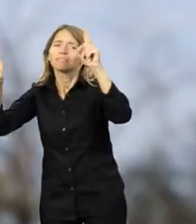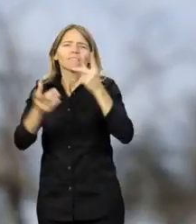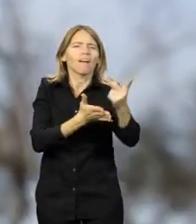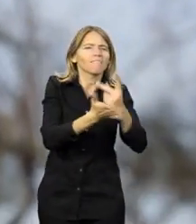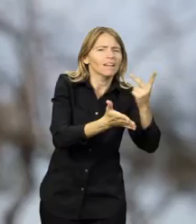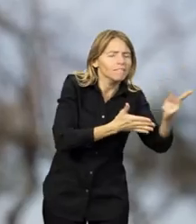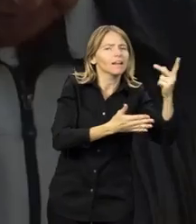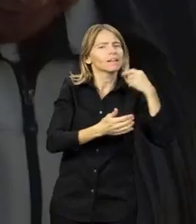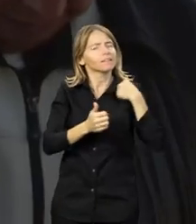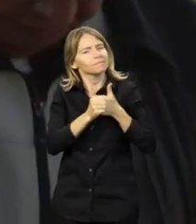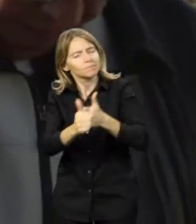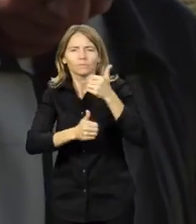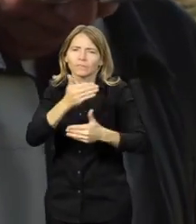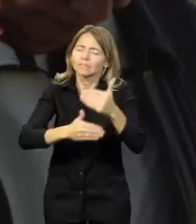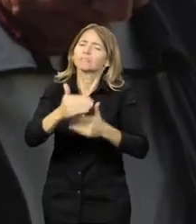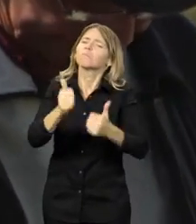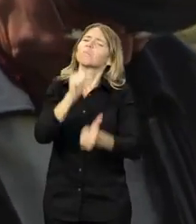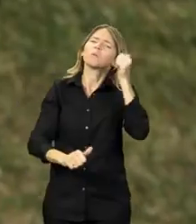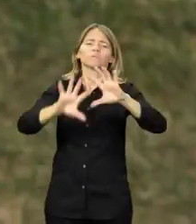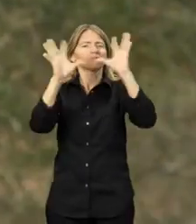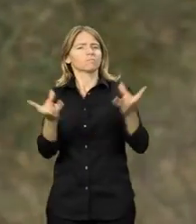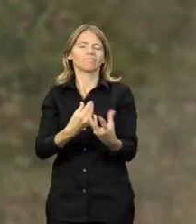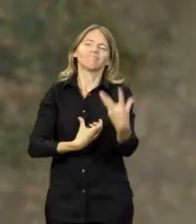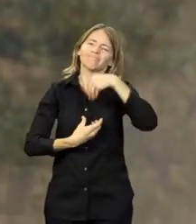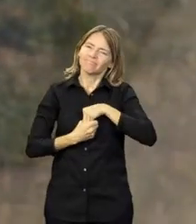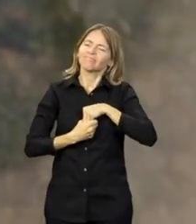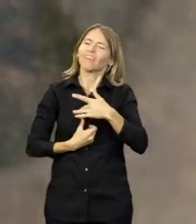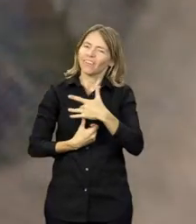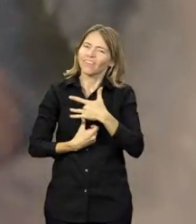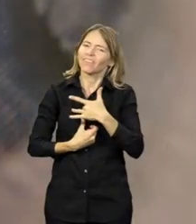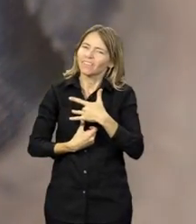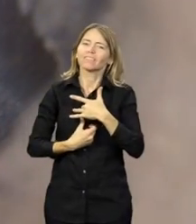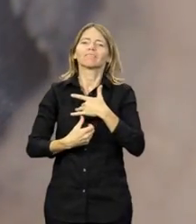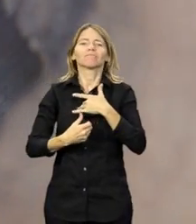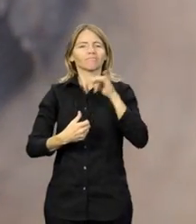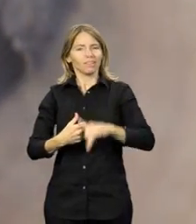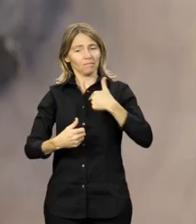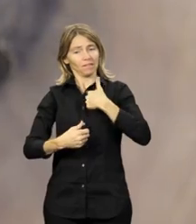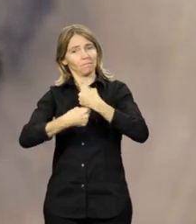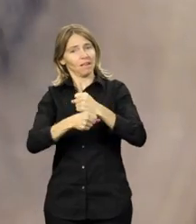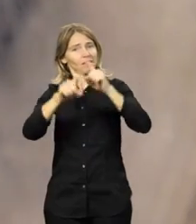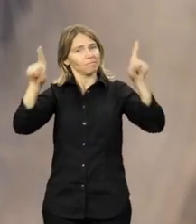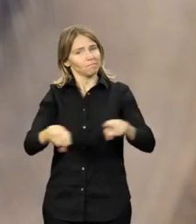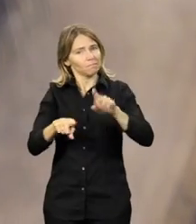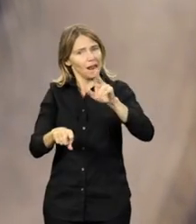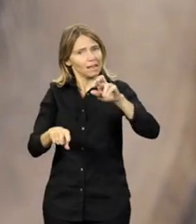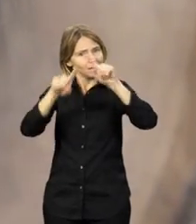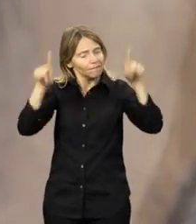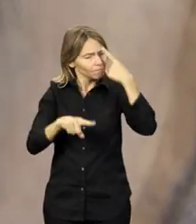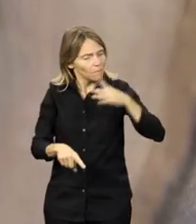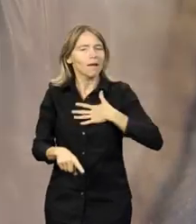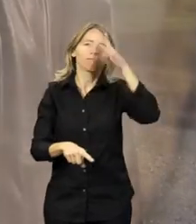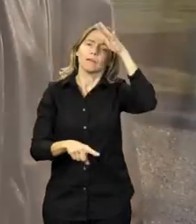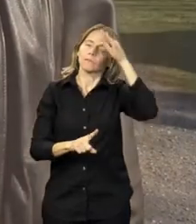process, most of all, in my heart, my truth is that I made this